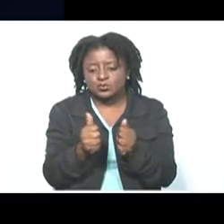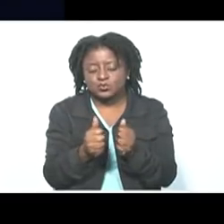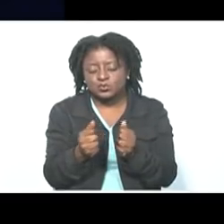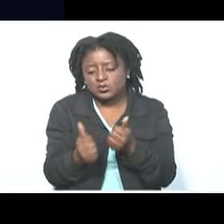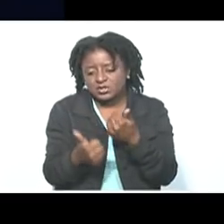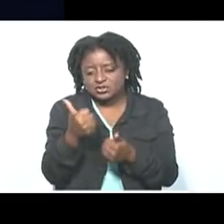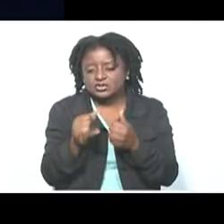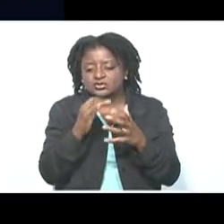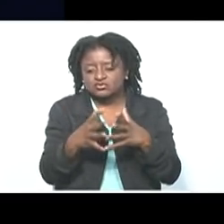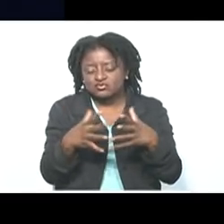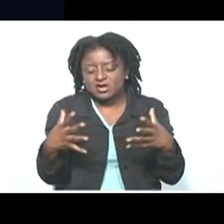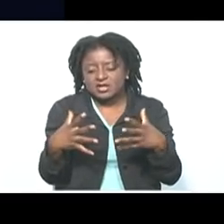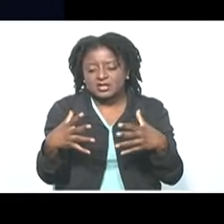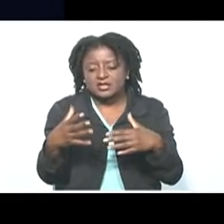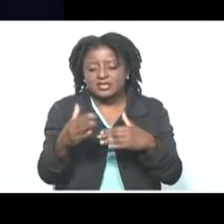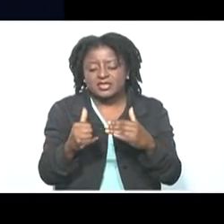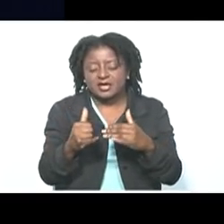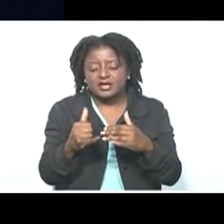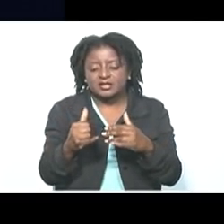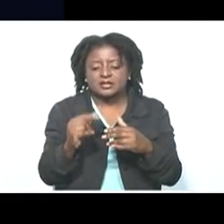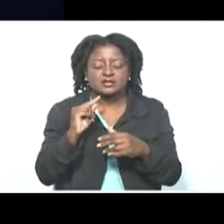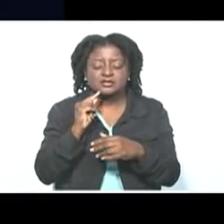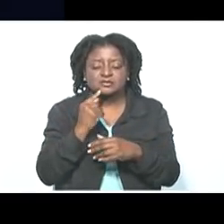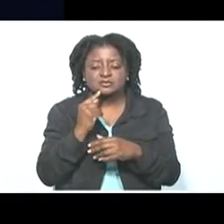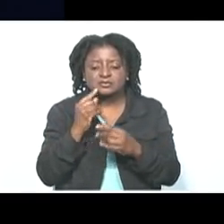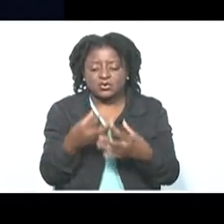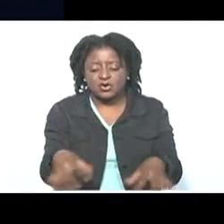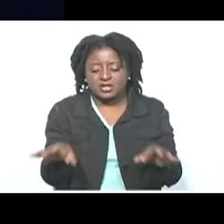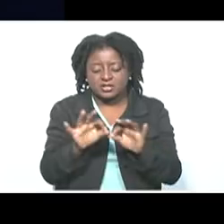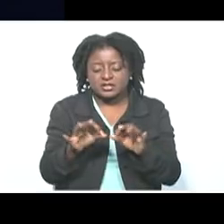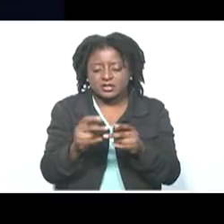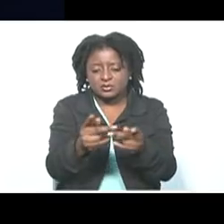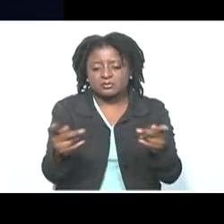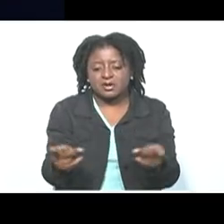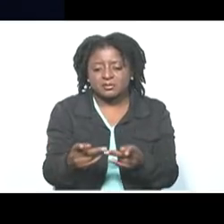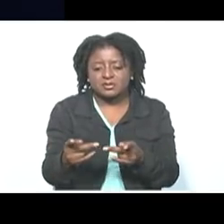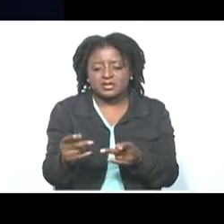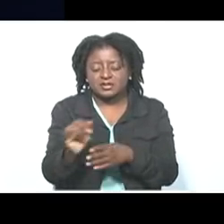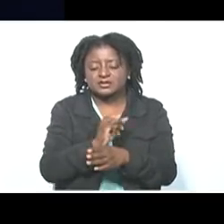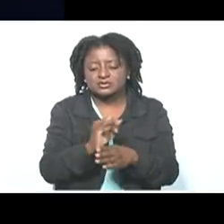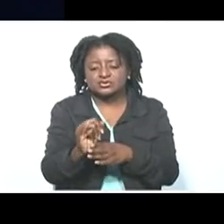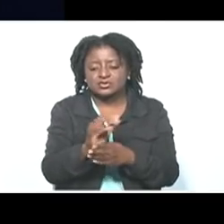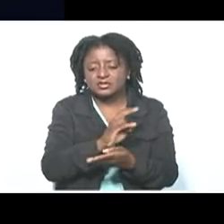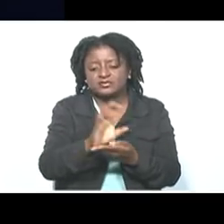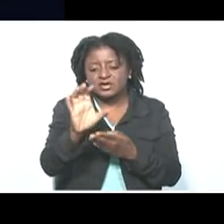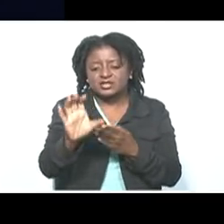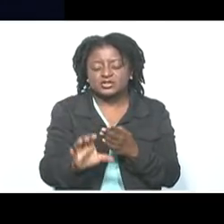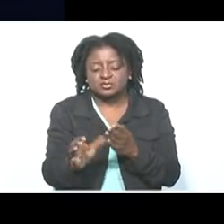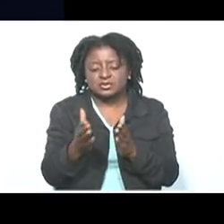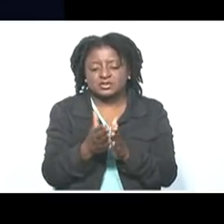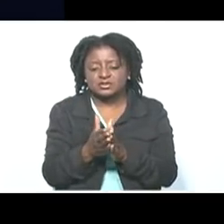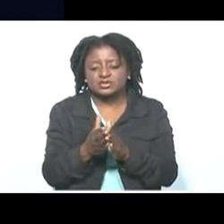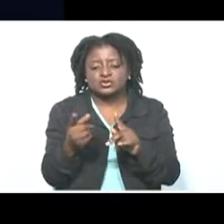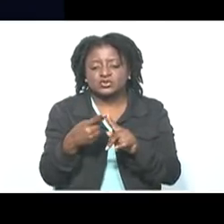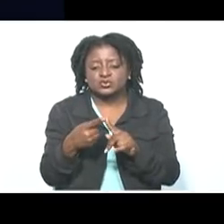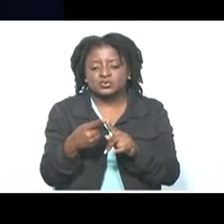sector investments, to enhance investments in human capital, and to